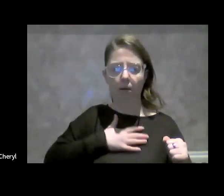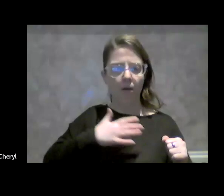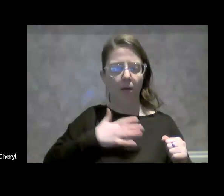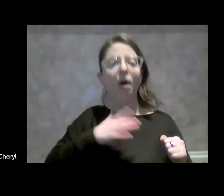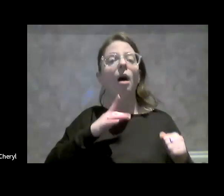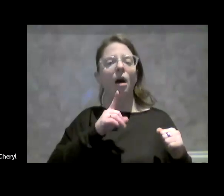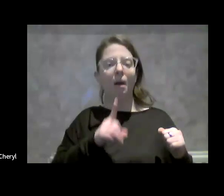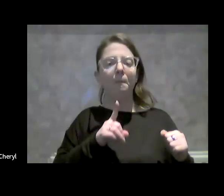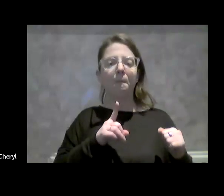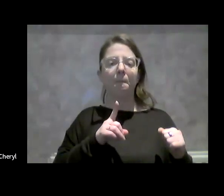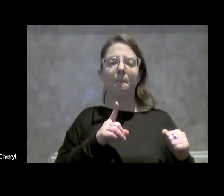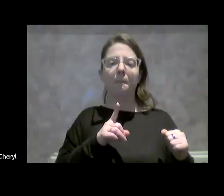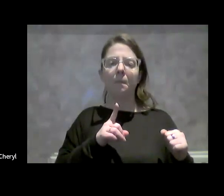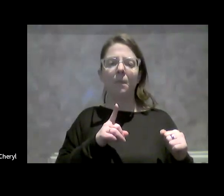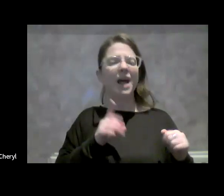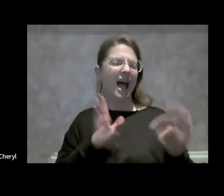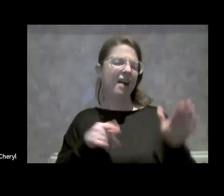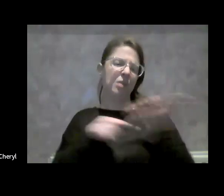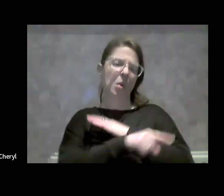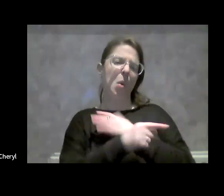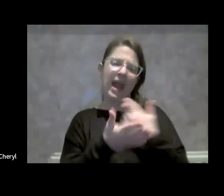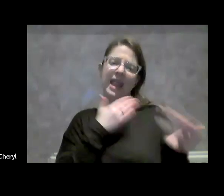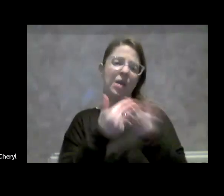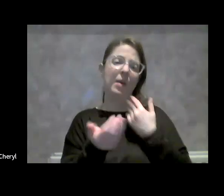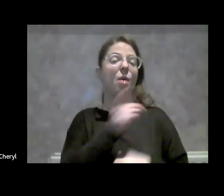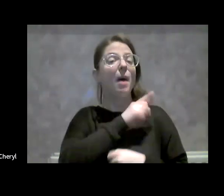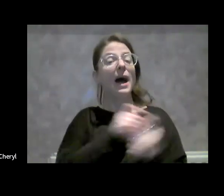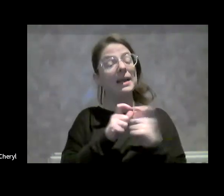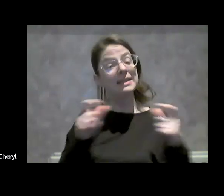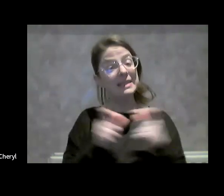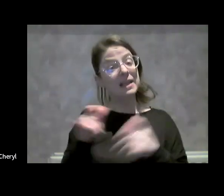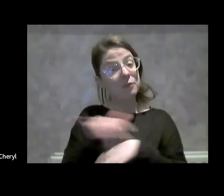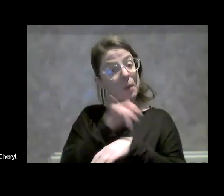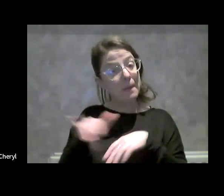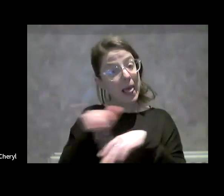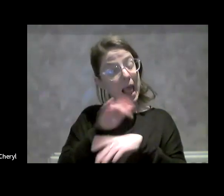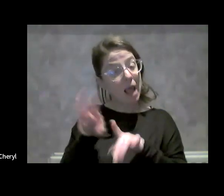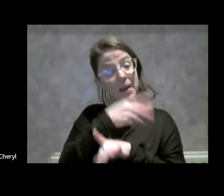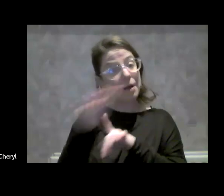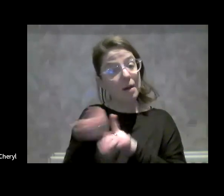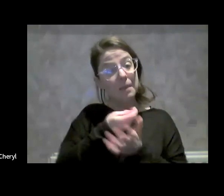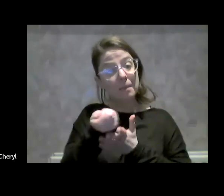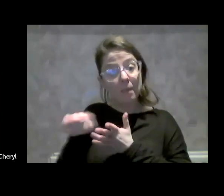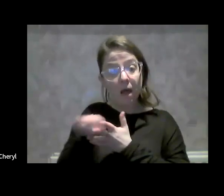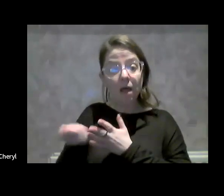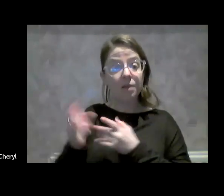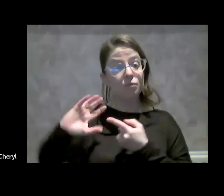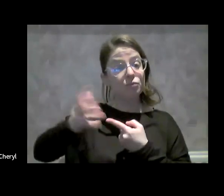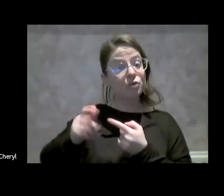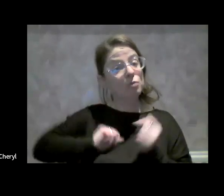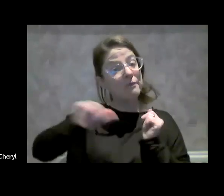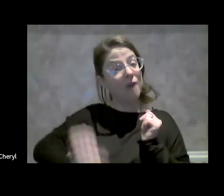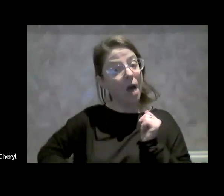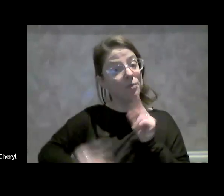But they had to leave soon anyway. They had tickets for a play about queer polyamorous mushroom farmers.